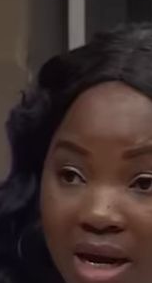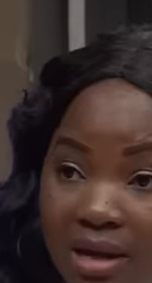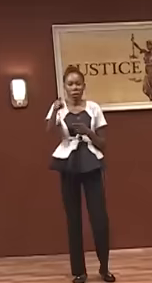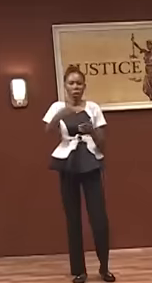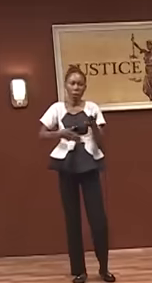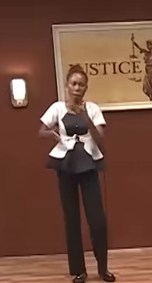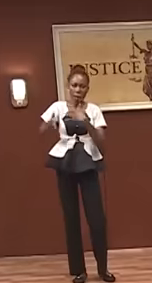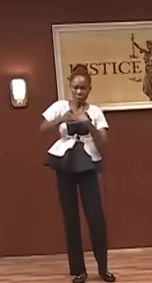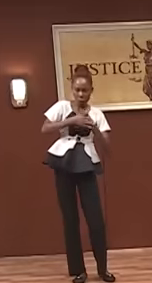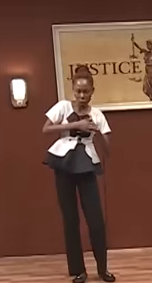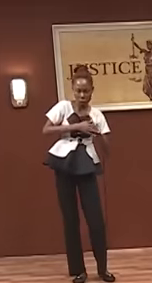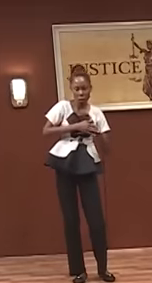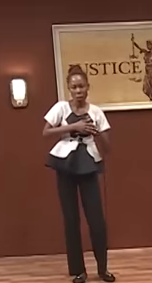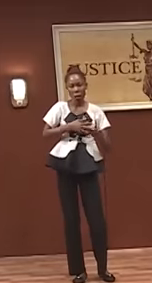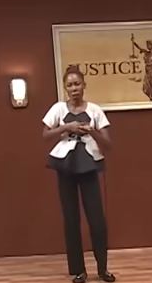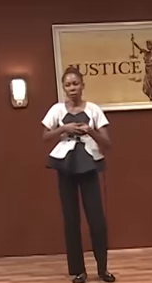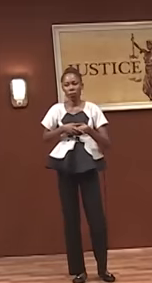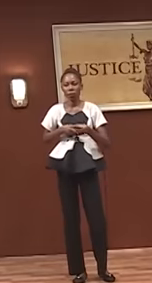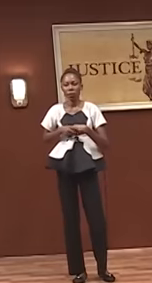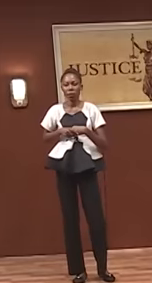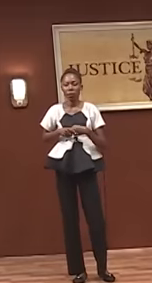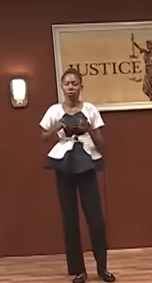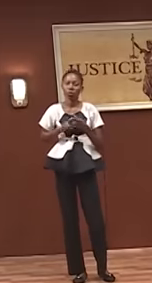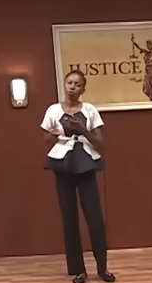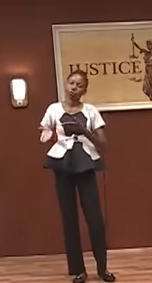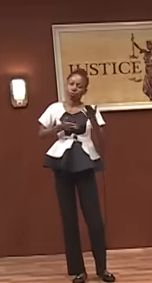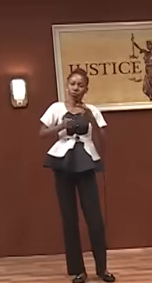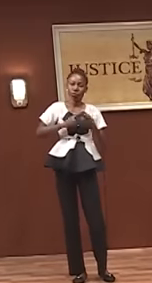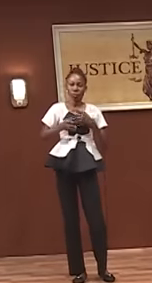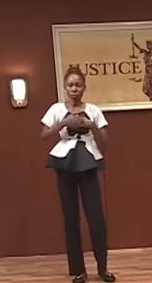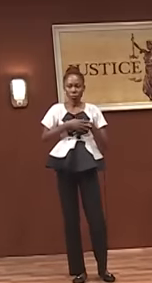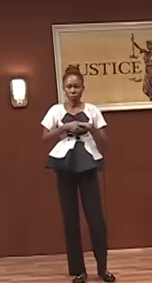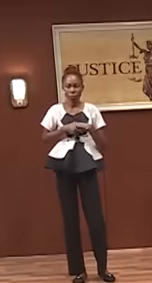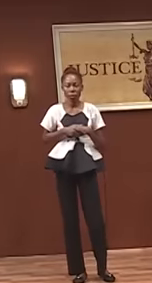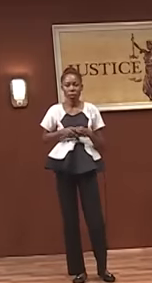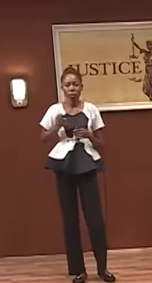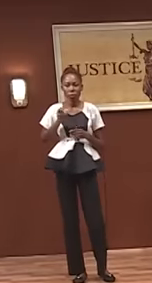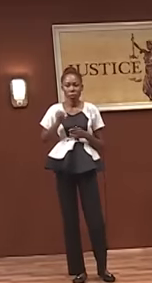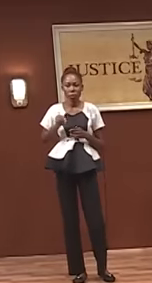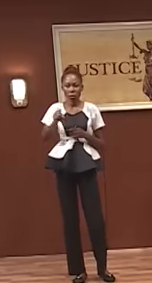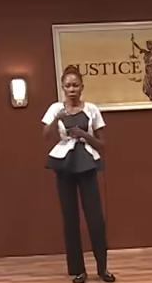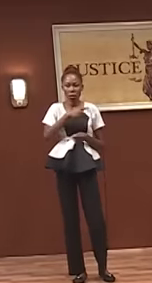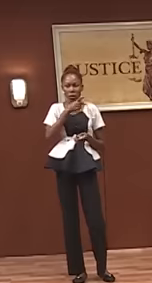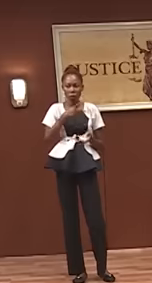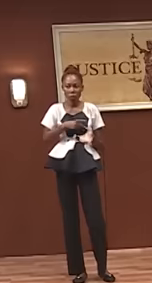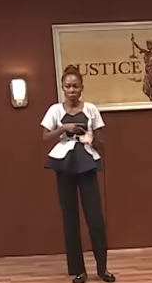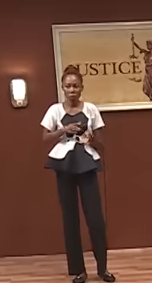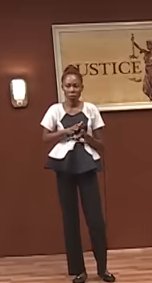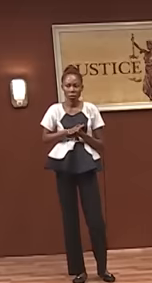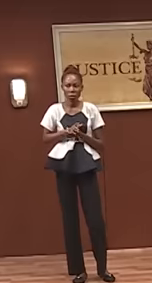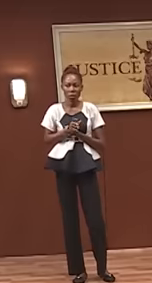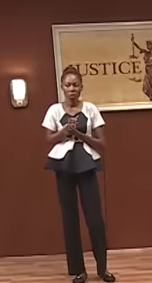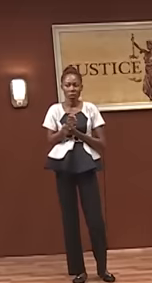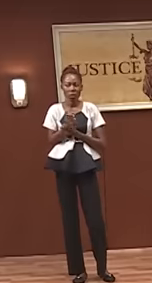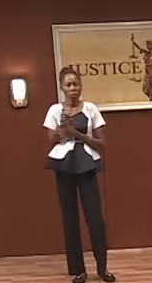my child to Mina. So when we got to Mina, and I'm already pregnant with the second child. So